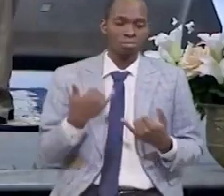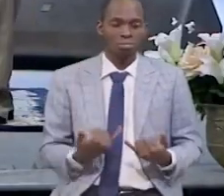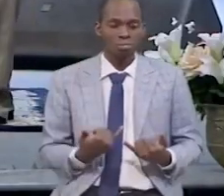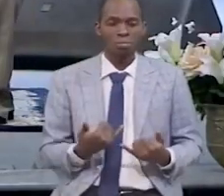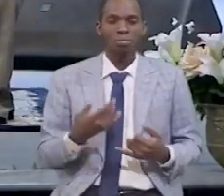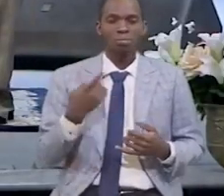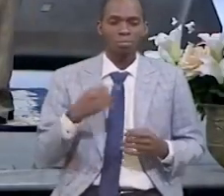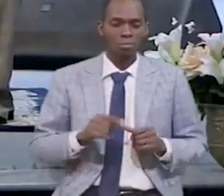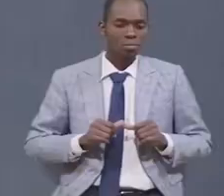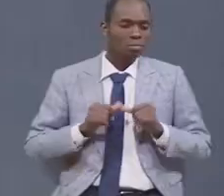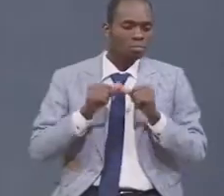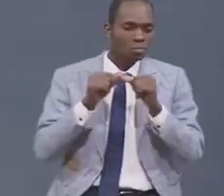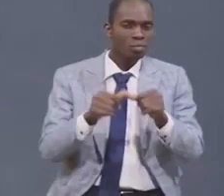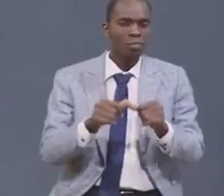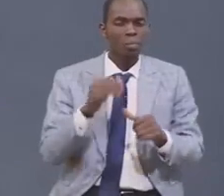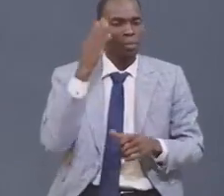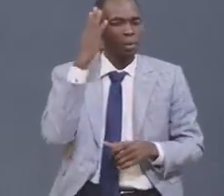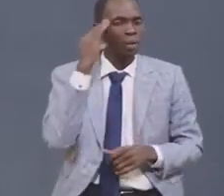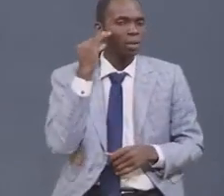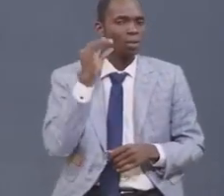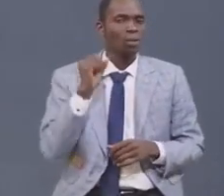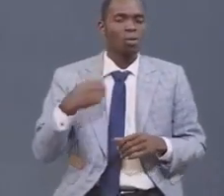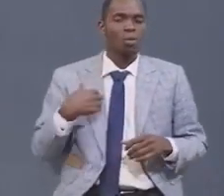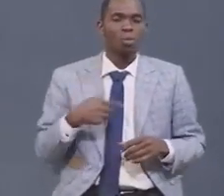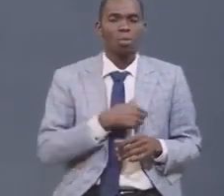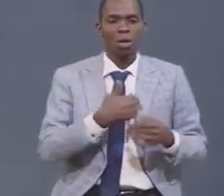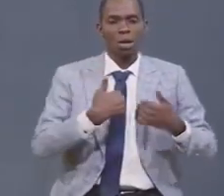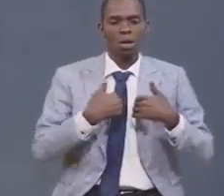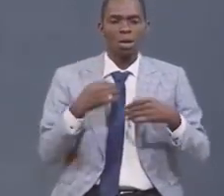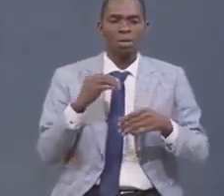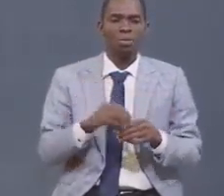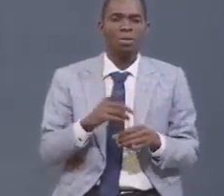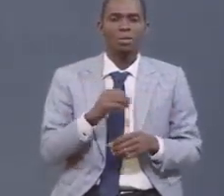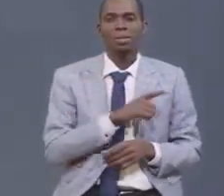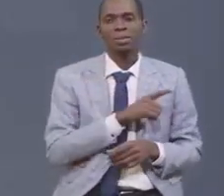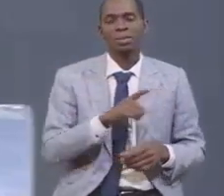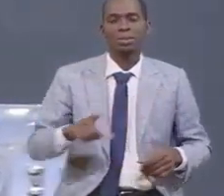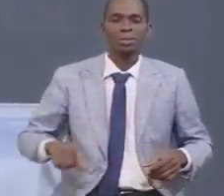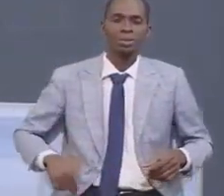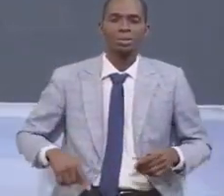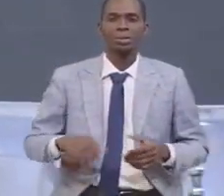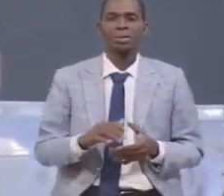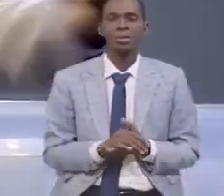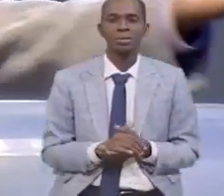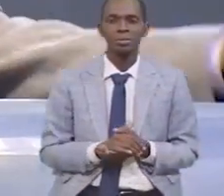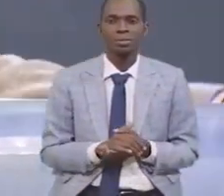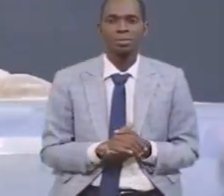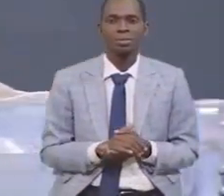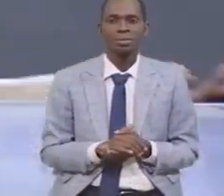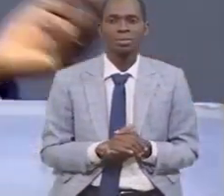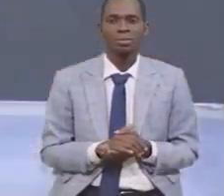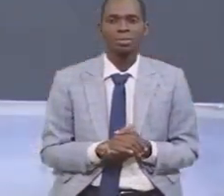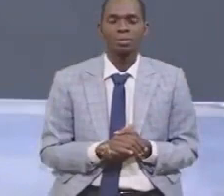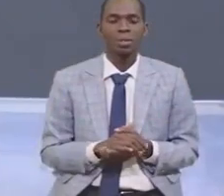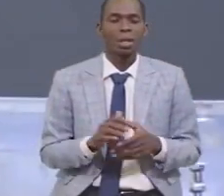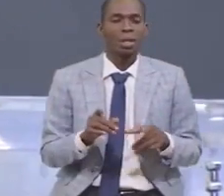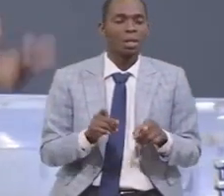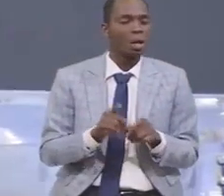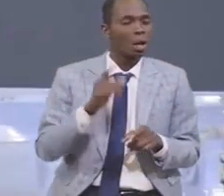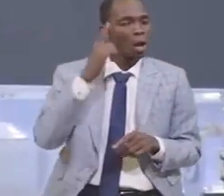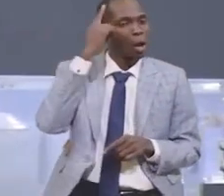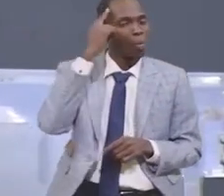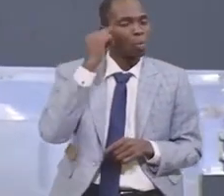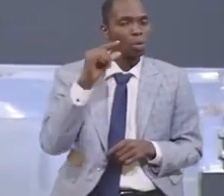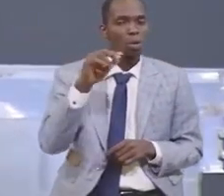perpetual experience that we have in the Lord. Gatamlo gani vartamanamlo gani uhajanitamaina bhavitavyamlo gani prabhulo unde anubhavalu. Had